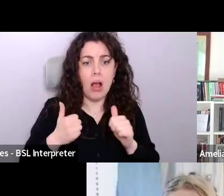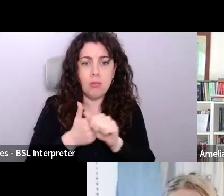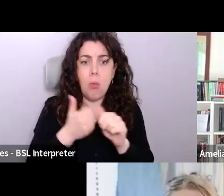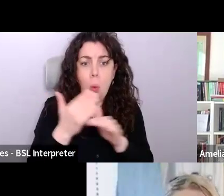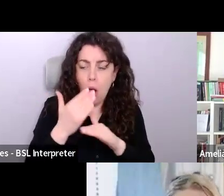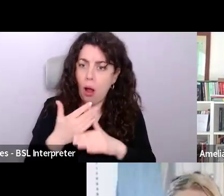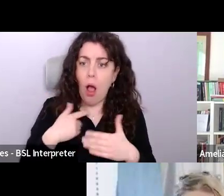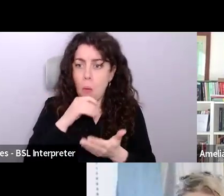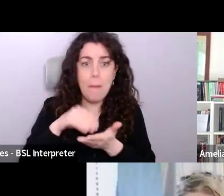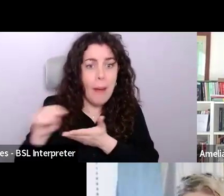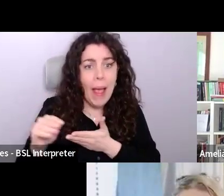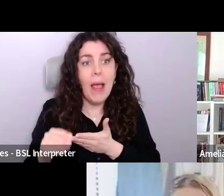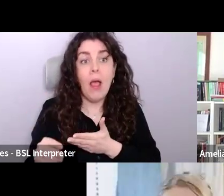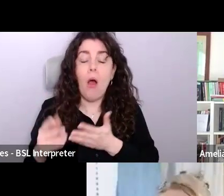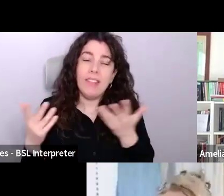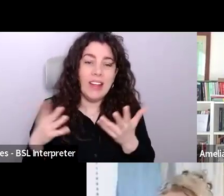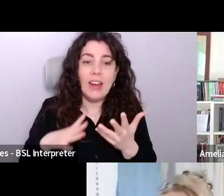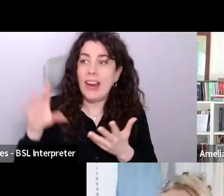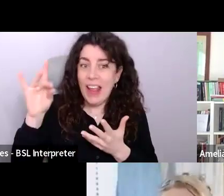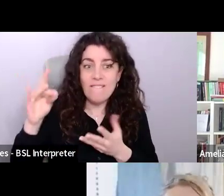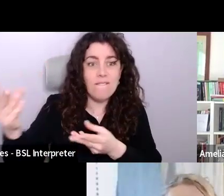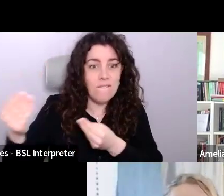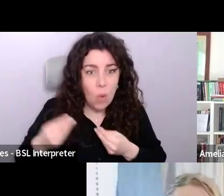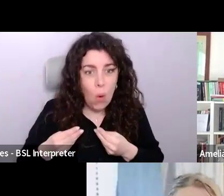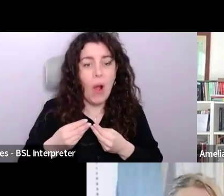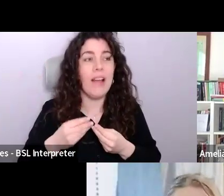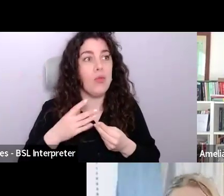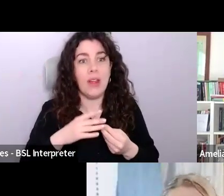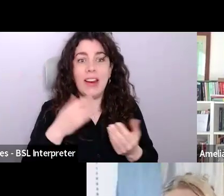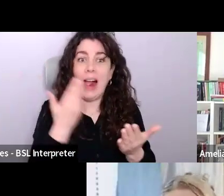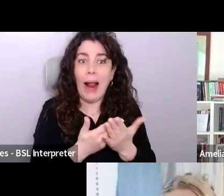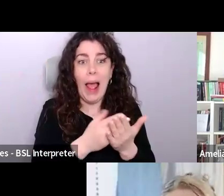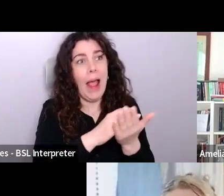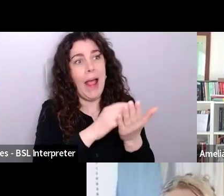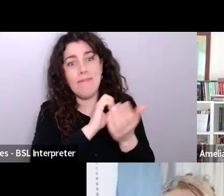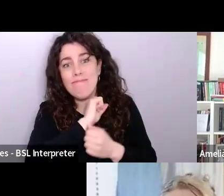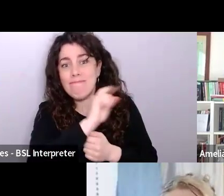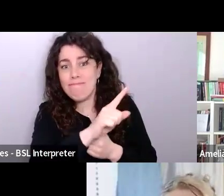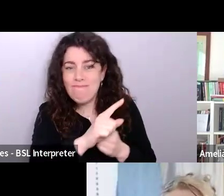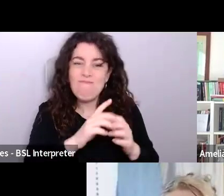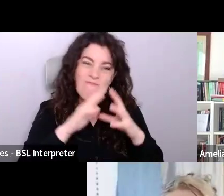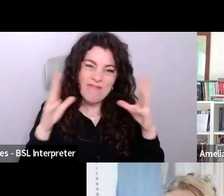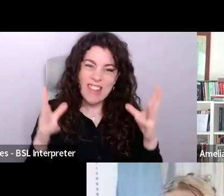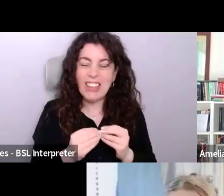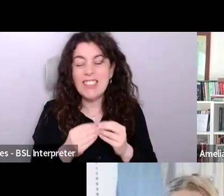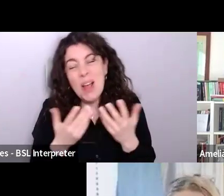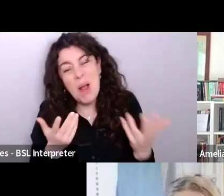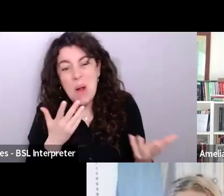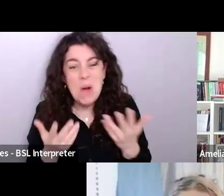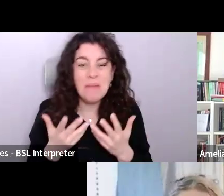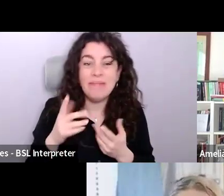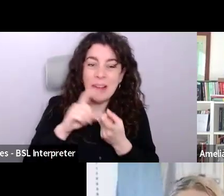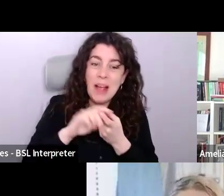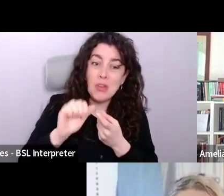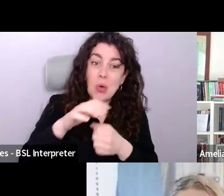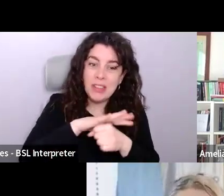the responsibilities of getting their invoices, submitting your own claims, etc., etc. So it depends on your situation and your